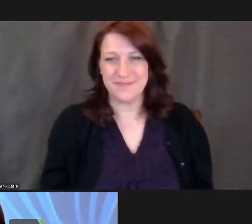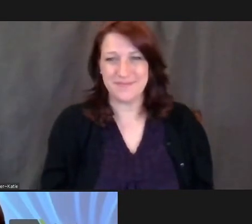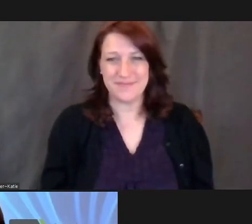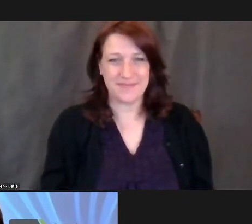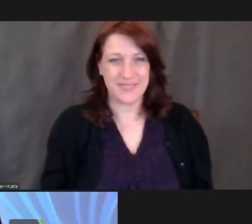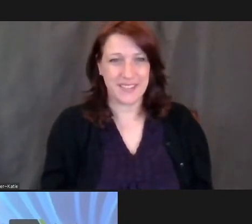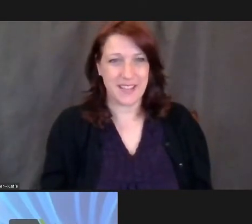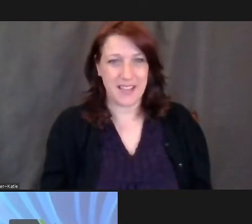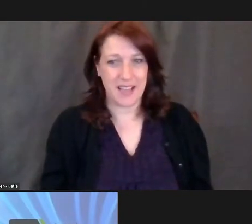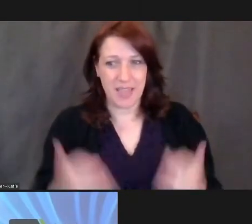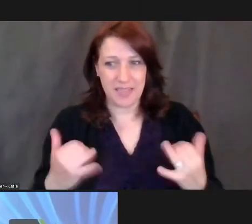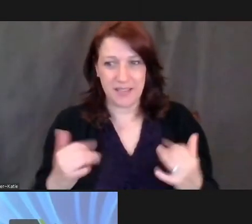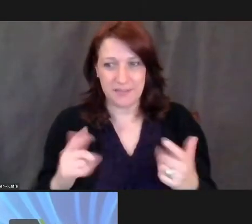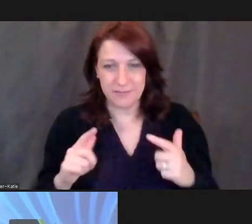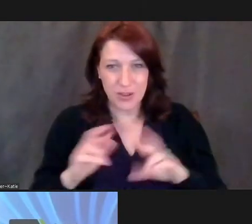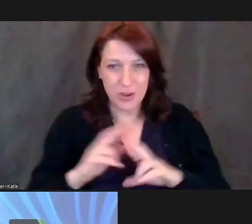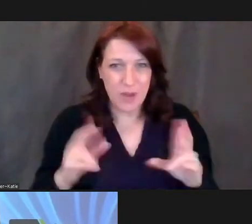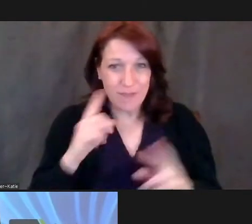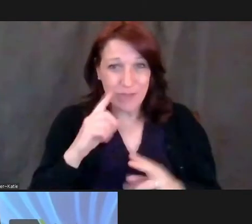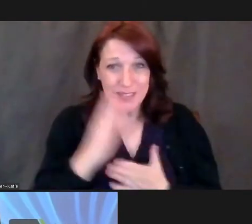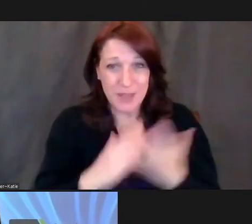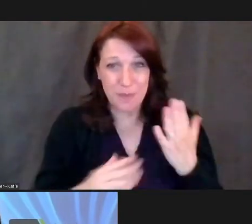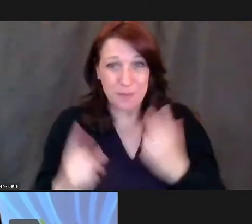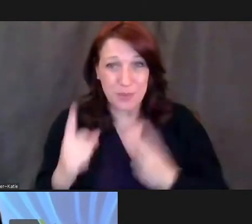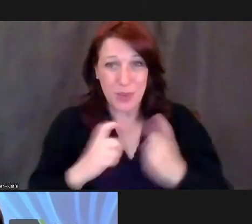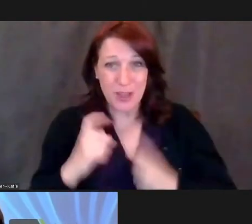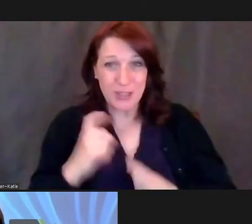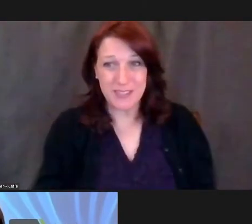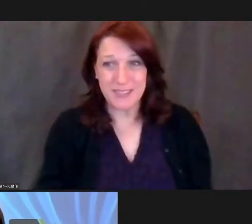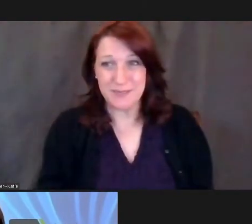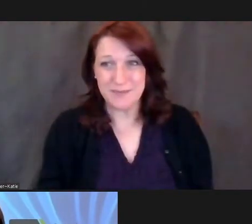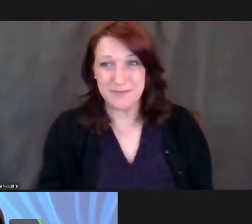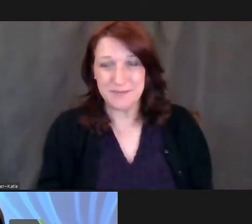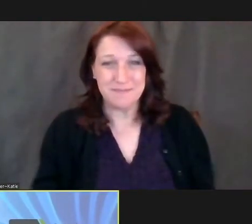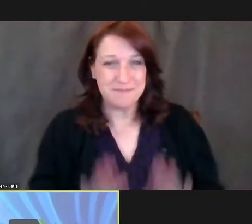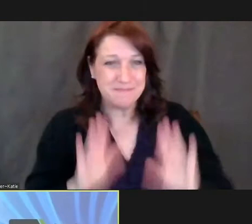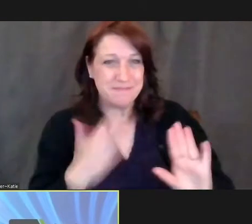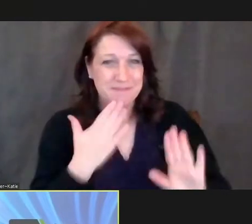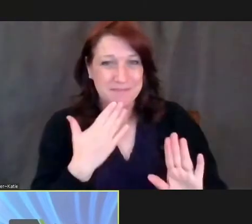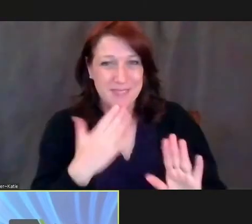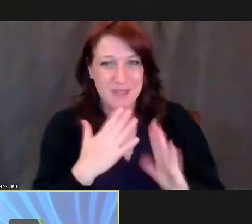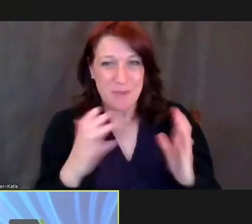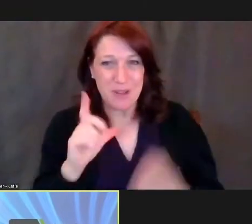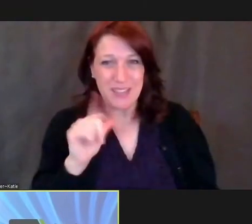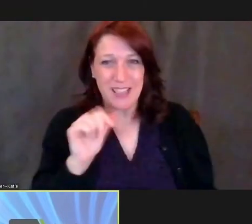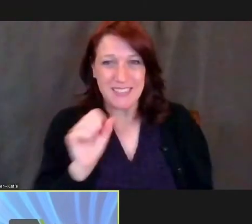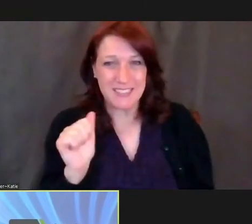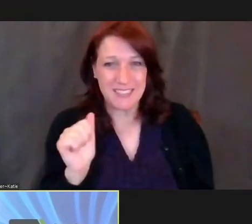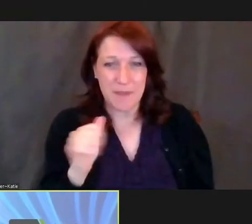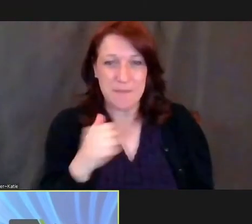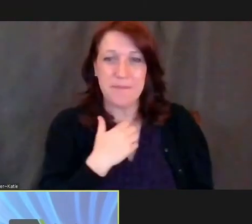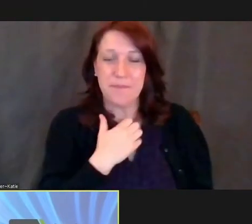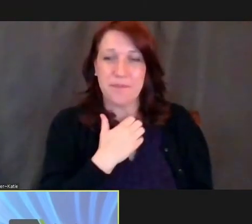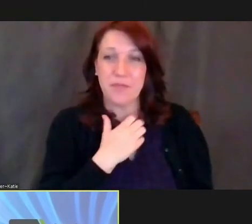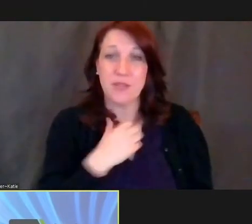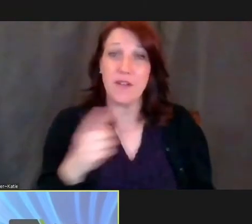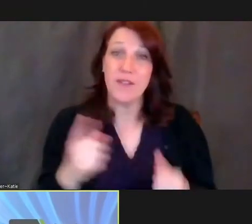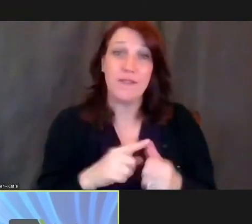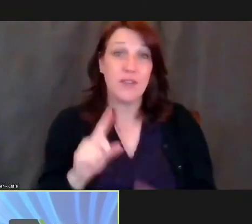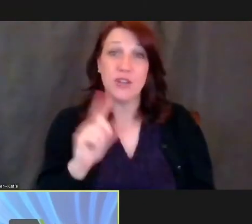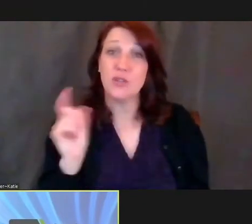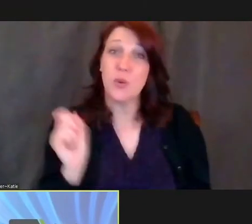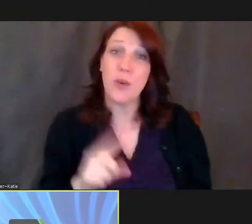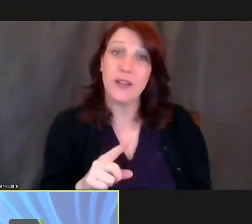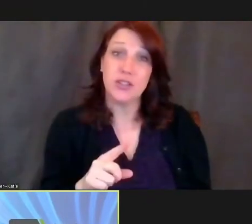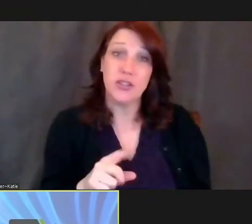with that, I think we're ready for some questions. Great. Thank you very much, Lisa. So for our first